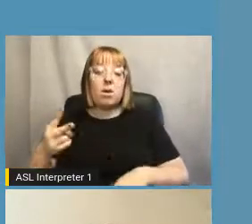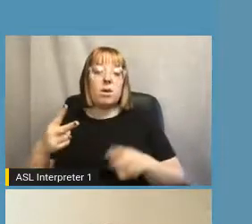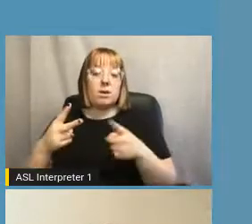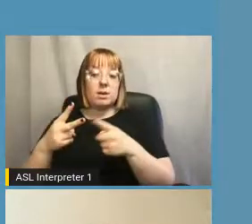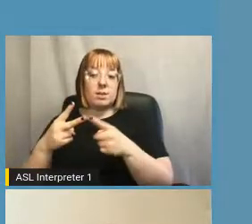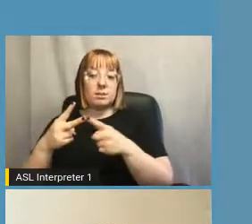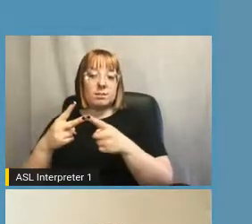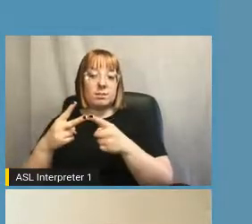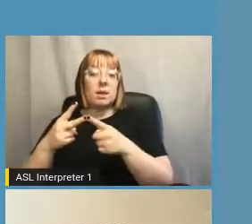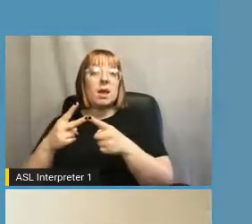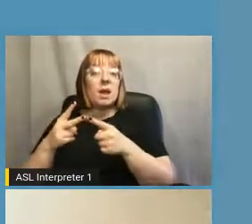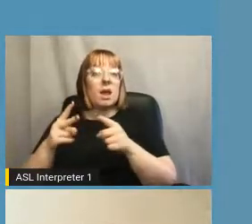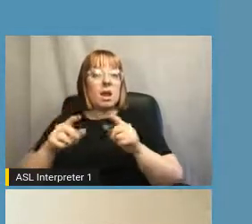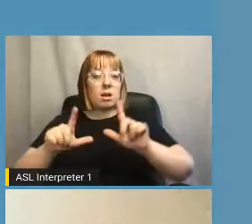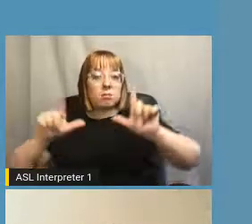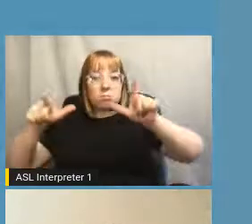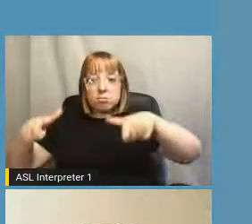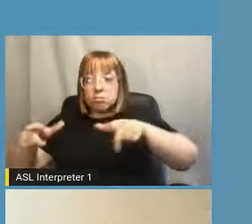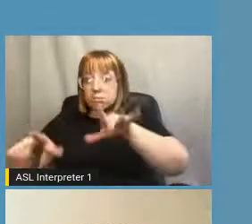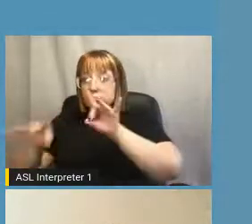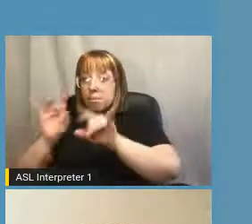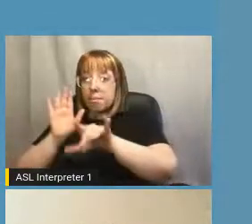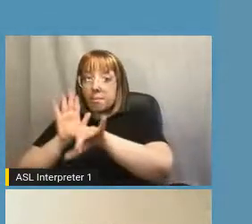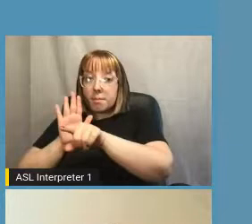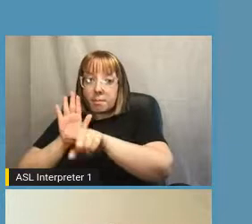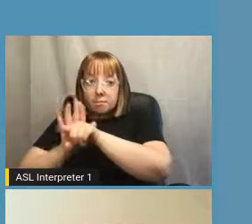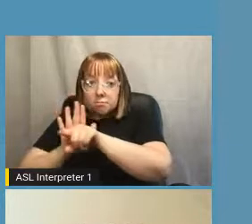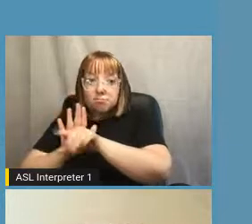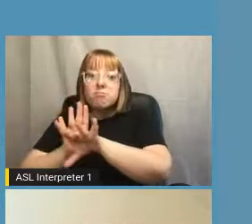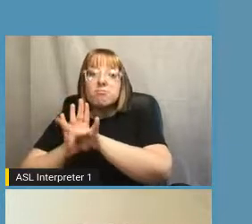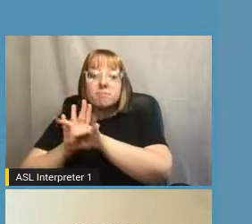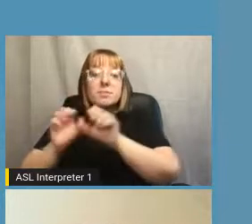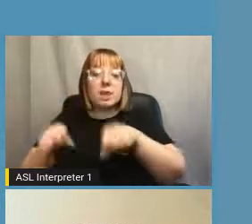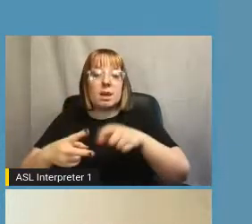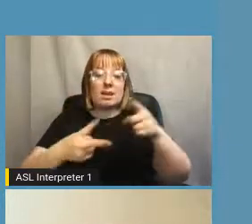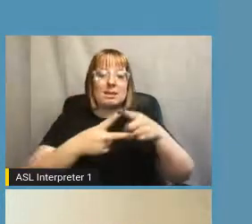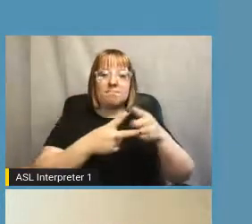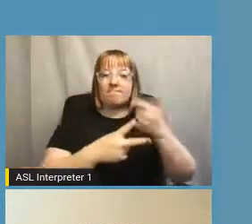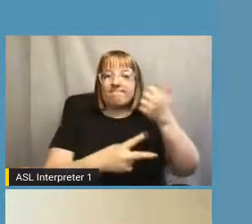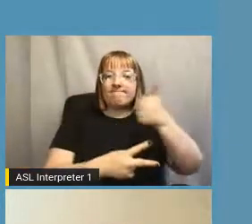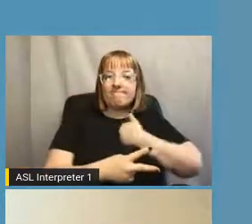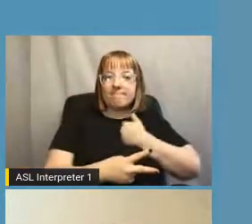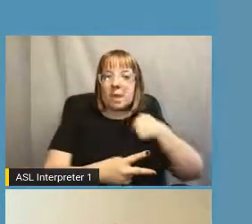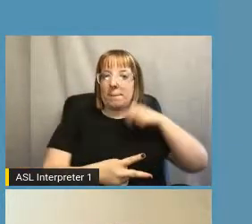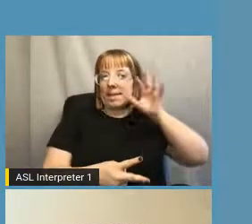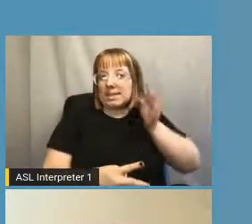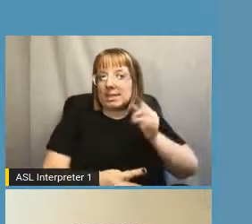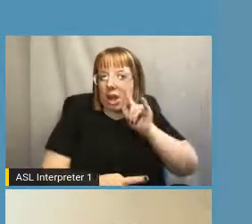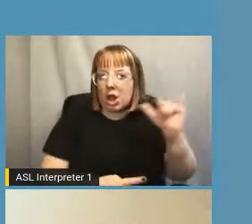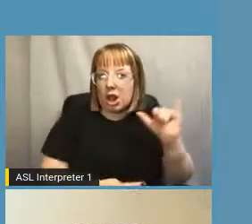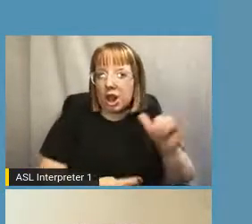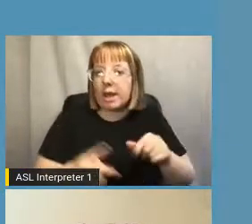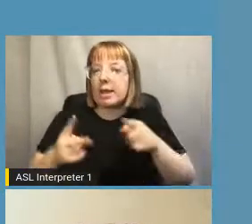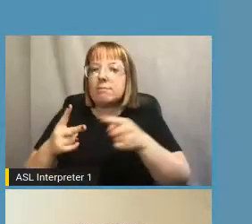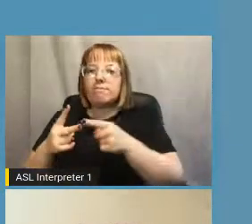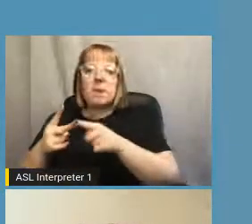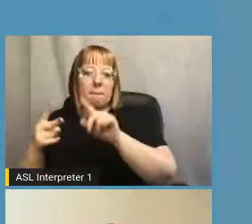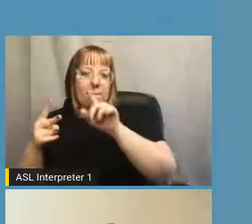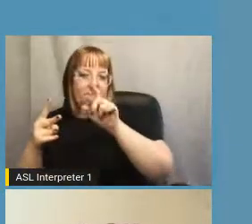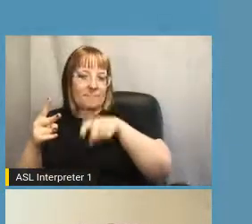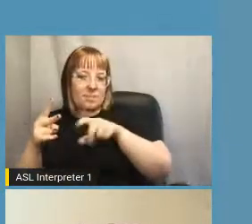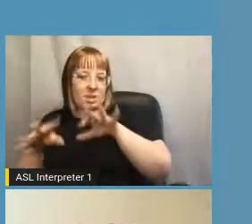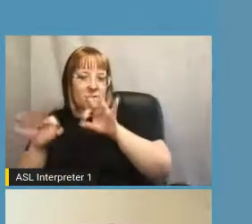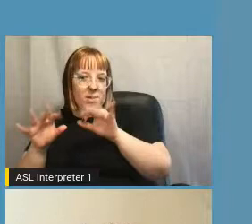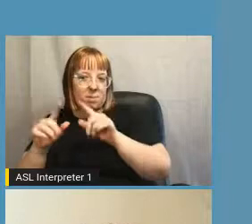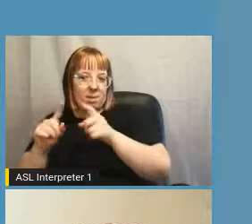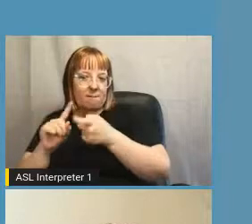layouts to choose from, as opposed to Second Life, where the layout is up to me or the person who's creating the space. So there are no